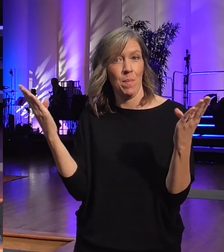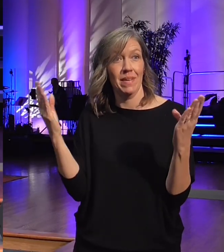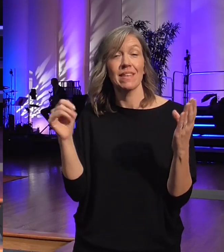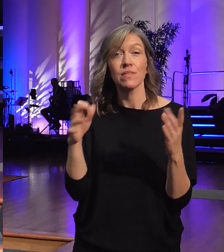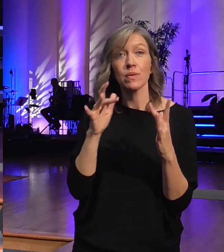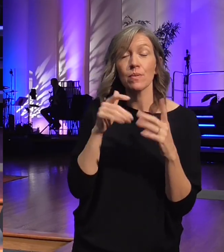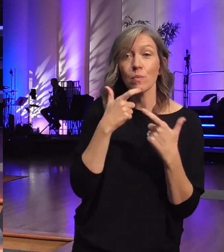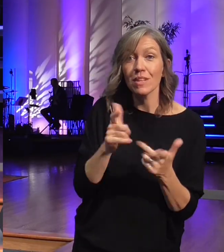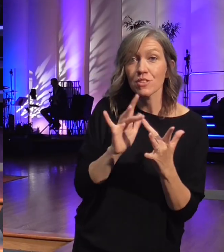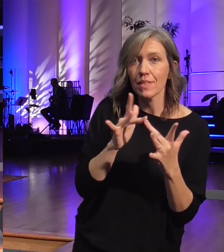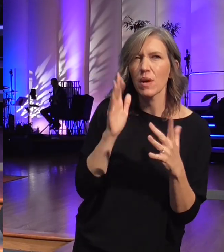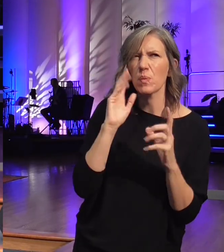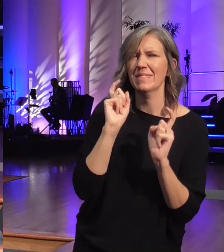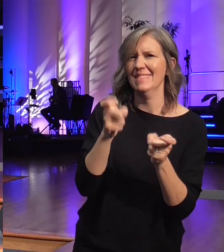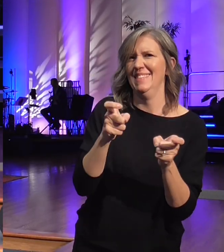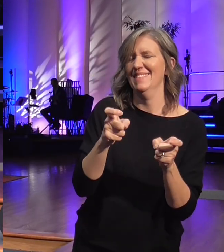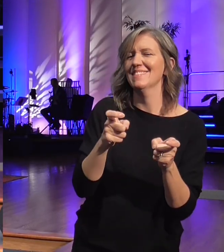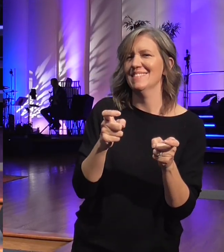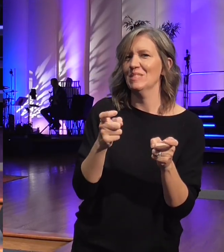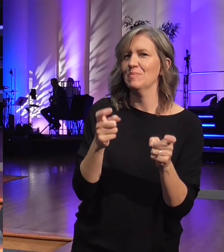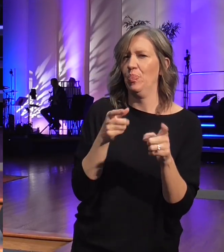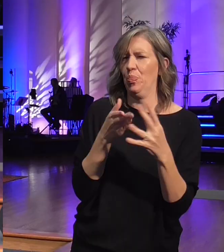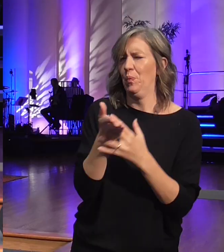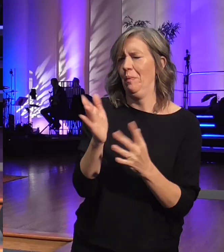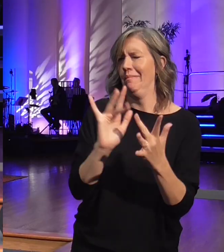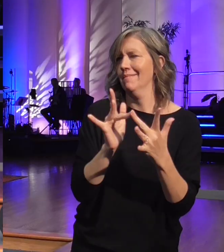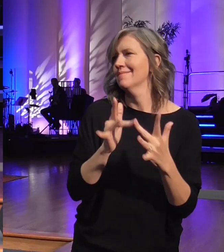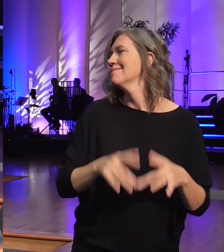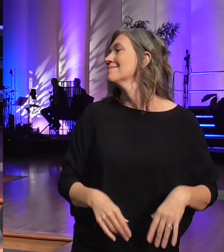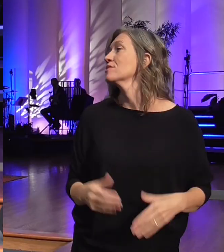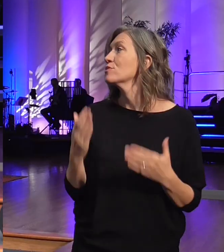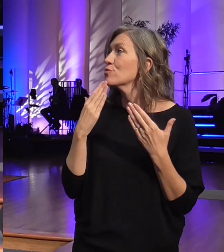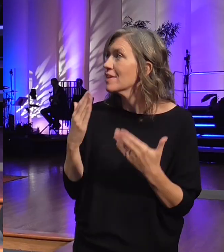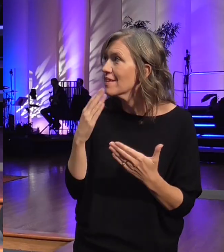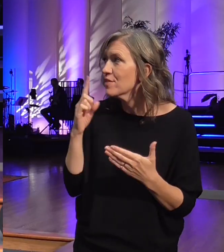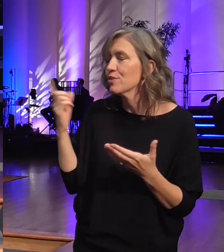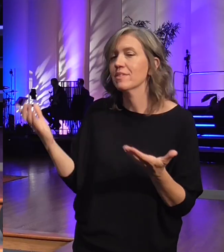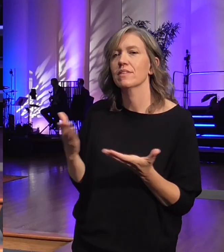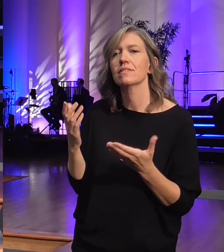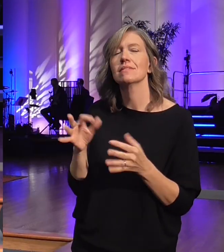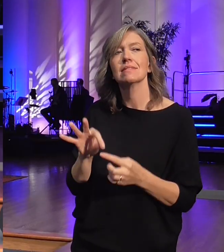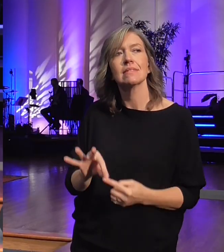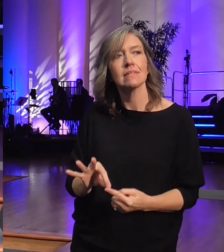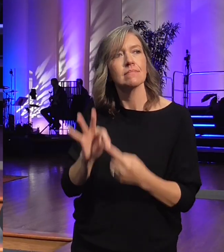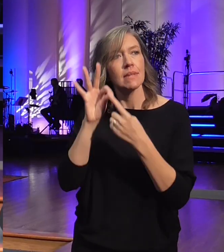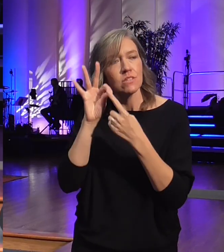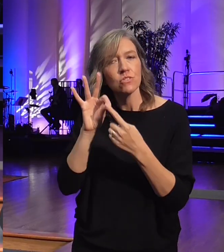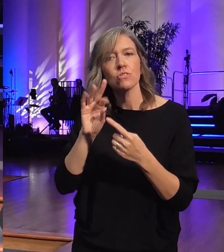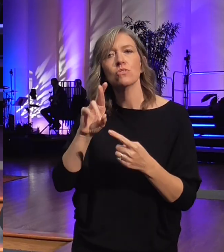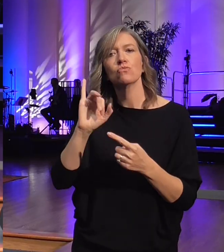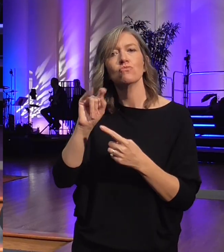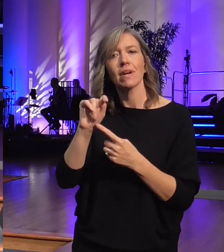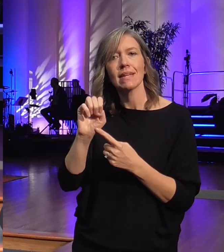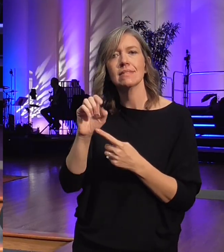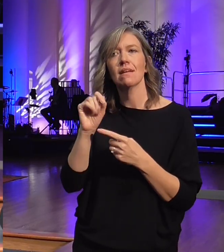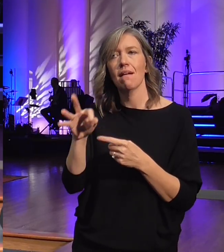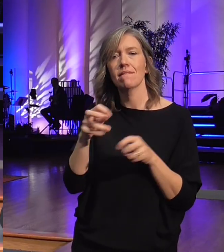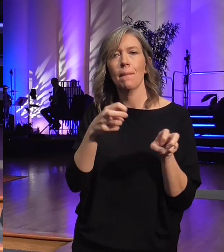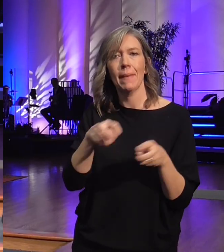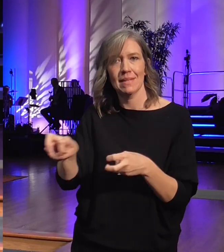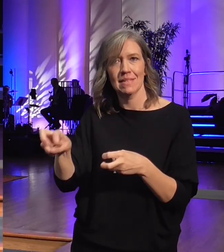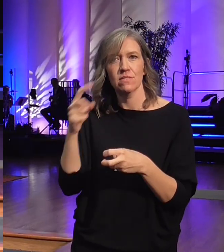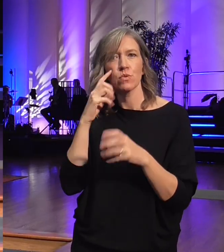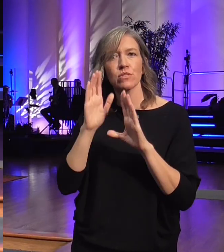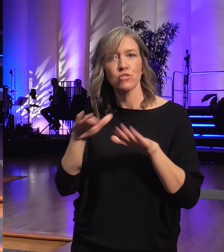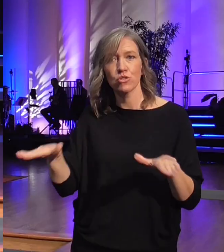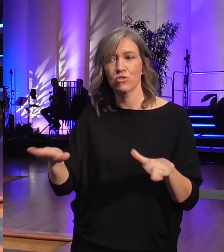well. And I'm so grateful today, Stacy, that we're doing a special rites of passage ceremony to honor our kids as they step into the new school